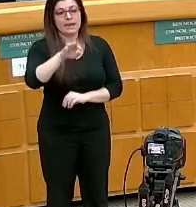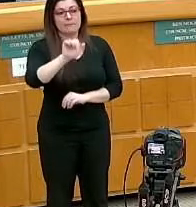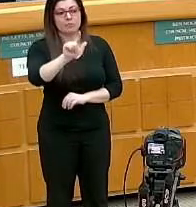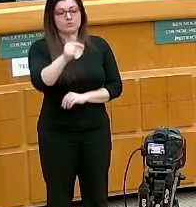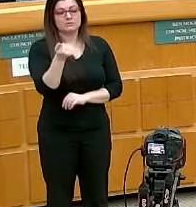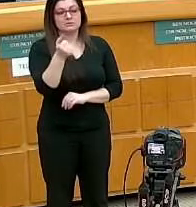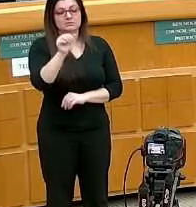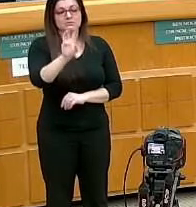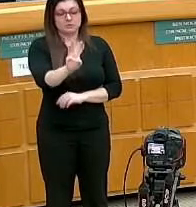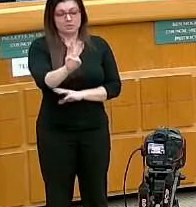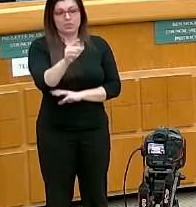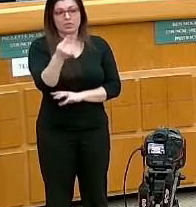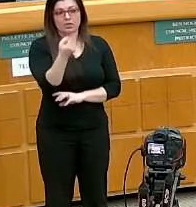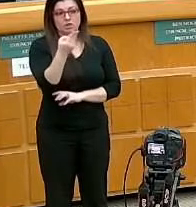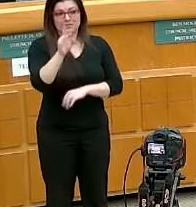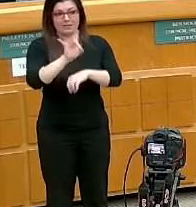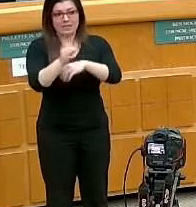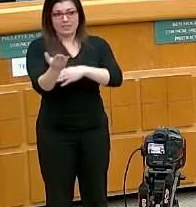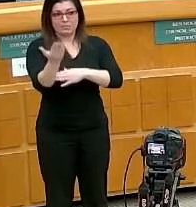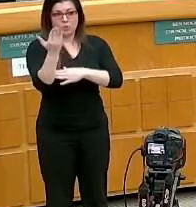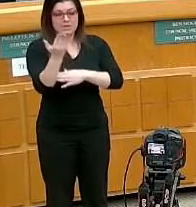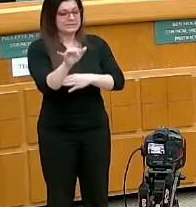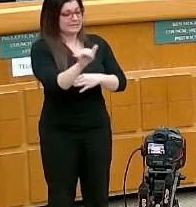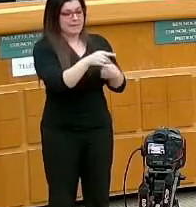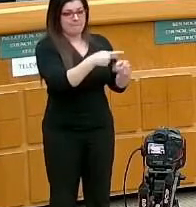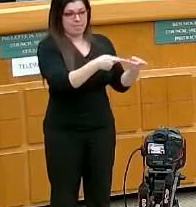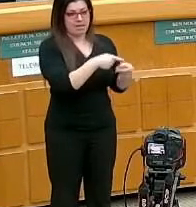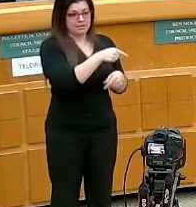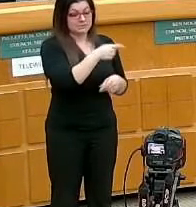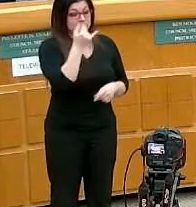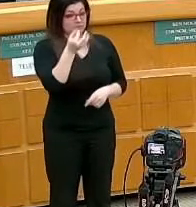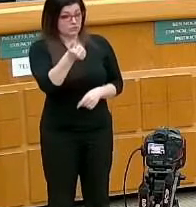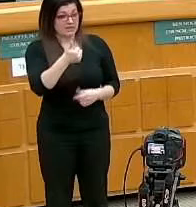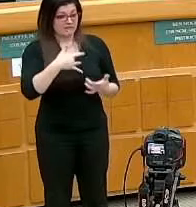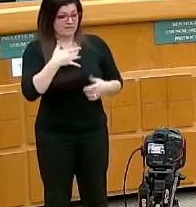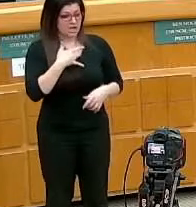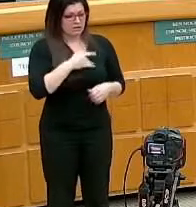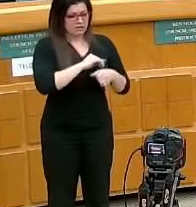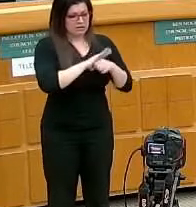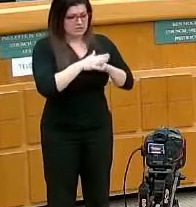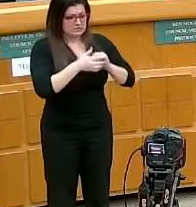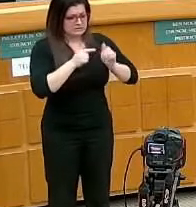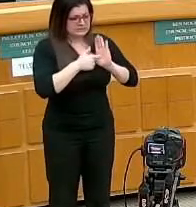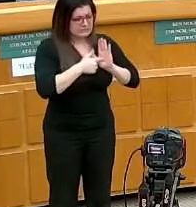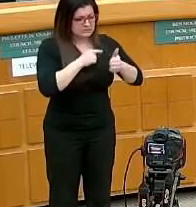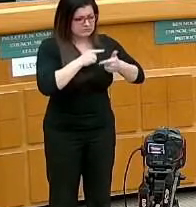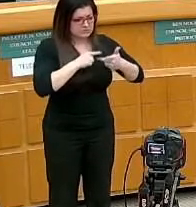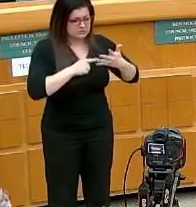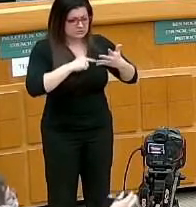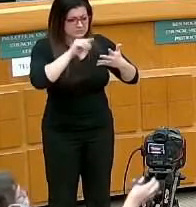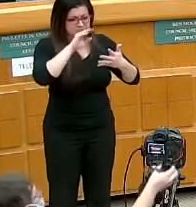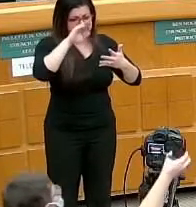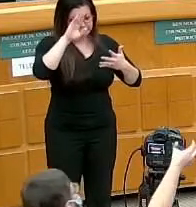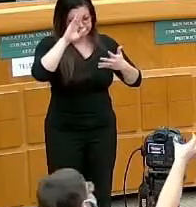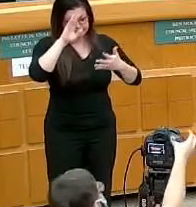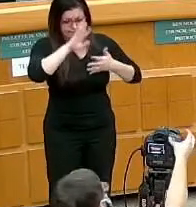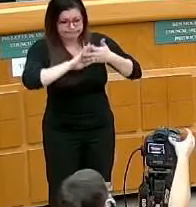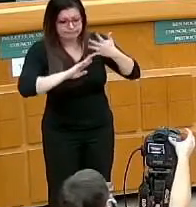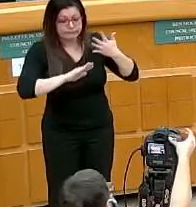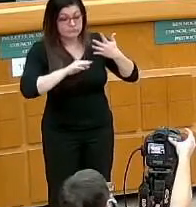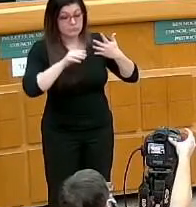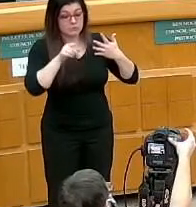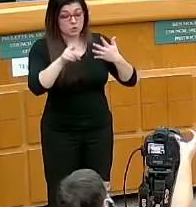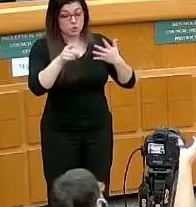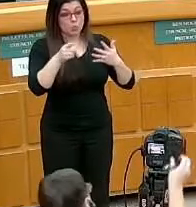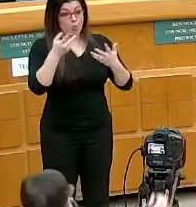location. If you are experiencing signs and symptoms of COVID-19 and have been exposed to a confirmed positive case and